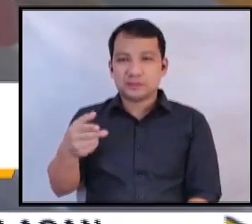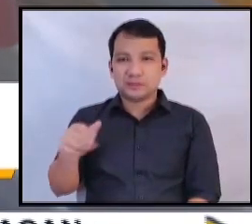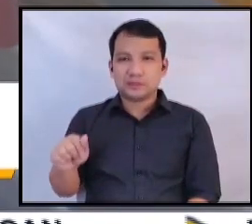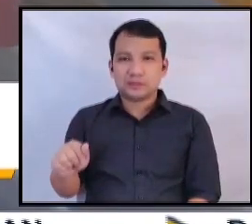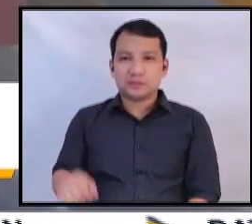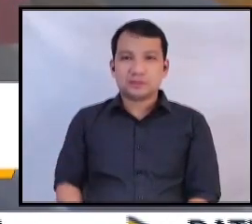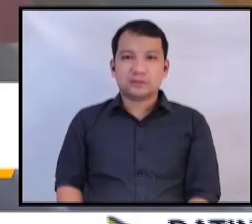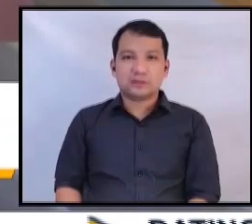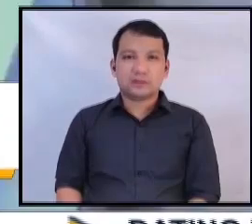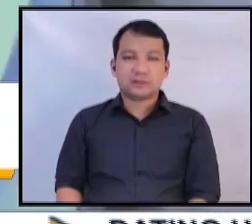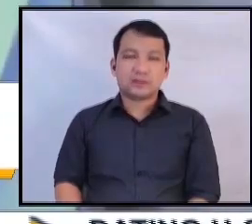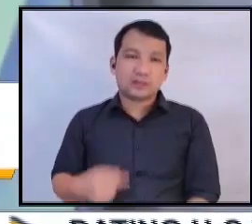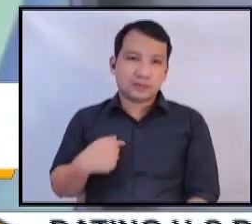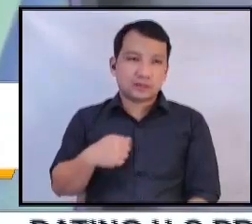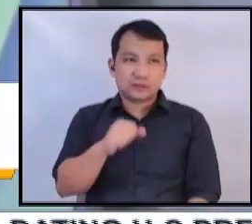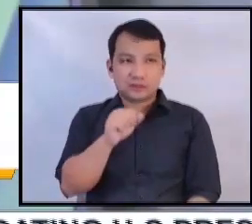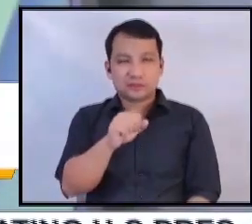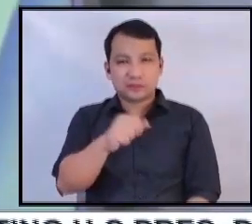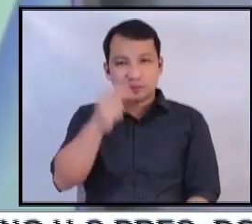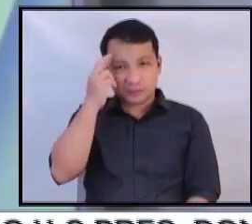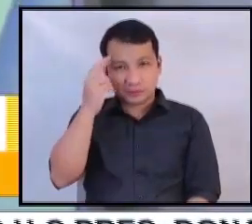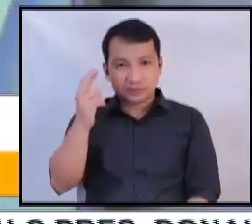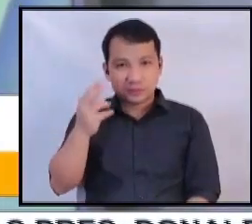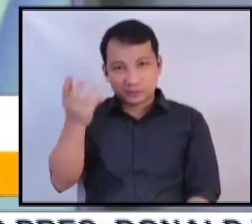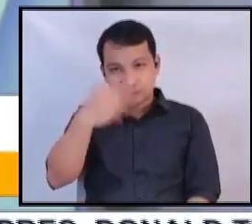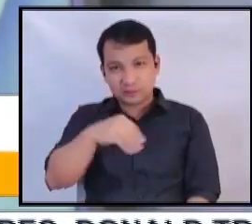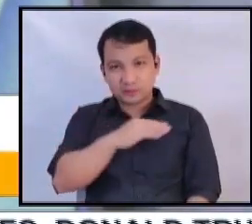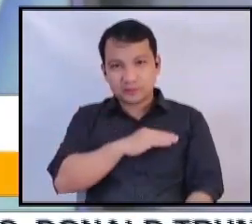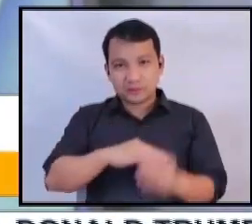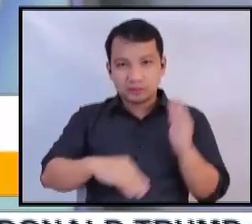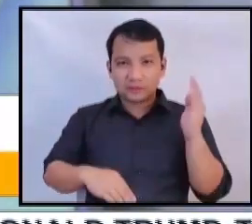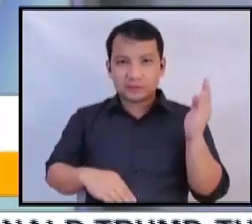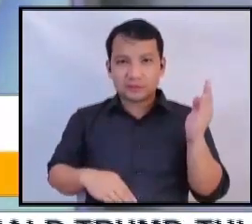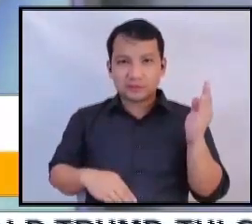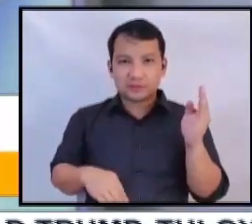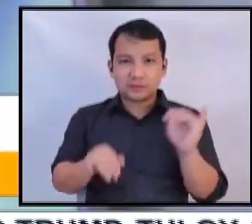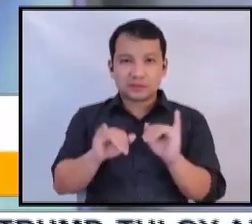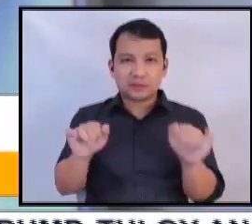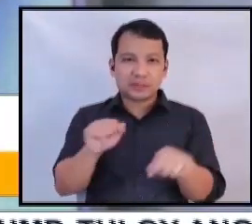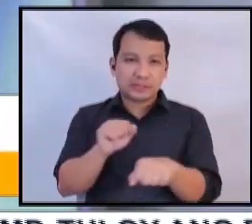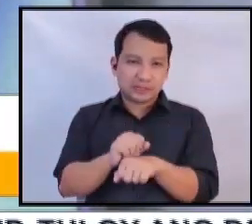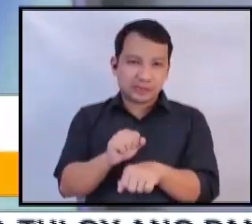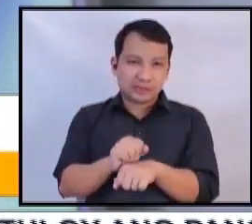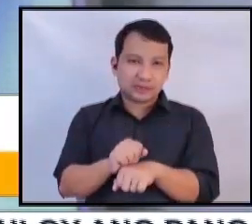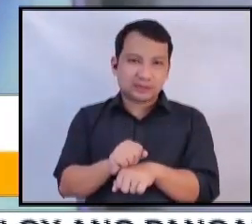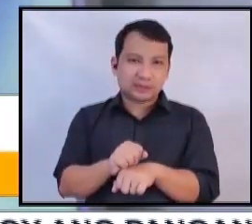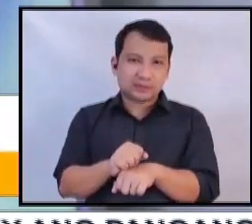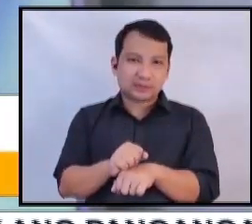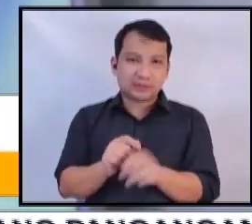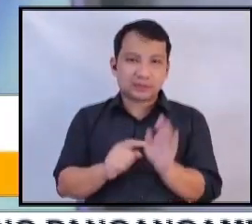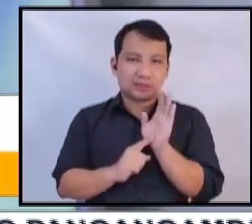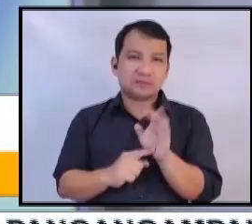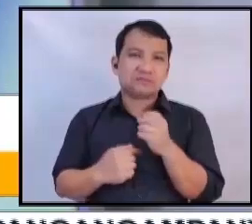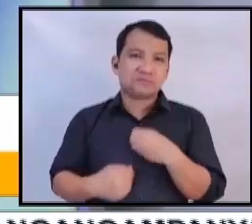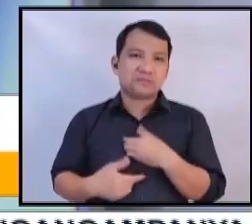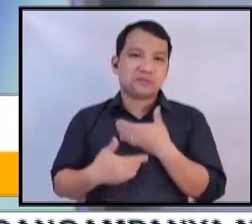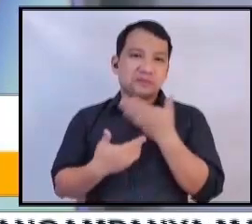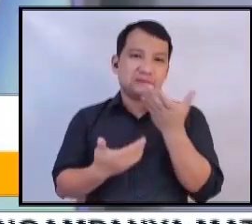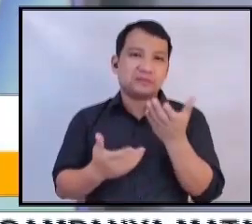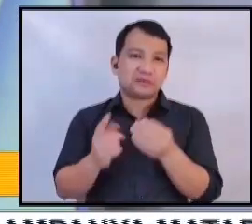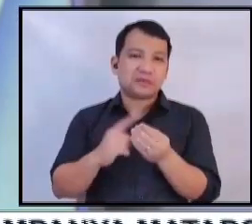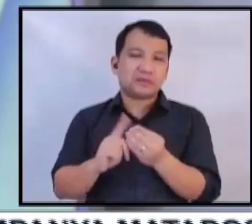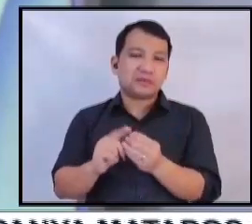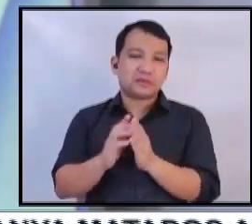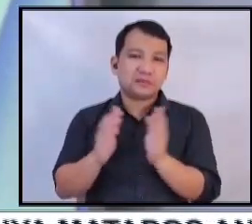I've realized that being a beauty queen is also like a job. It's a job to fulfill, and I'm just so grateful to be here